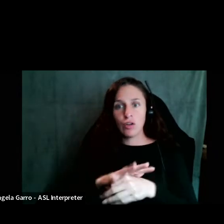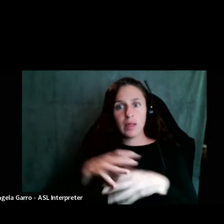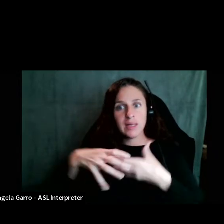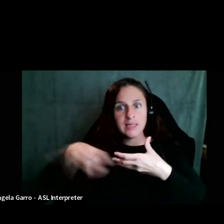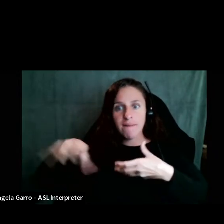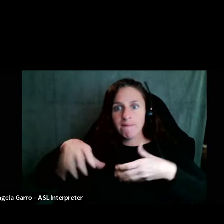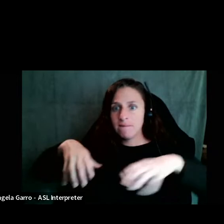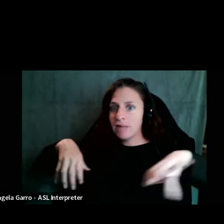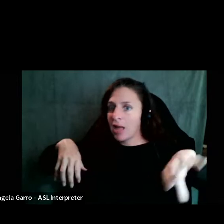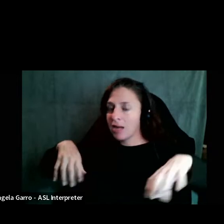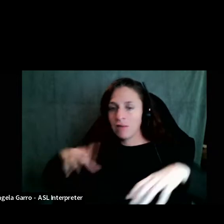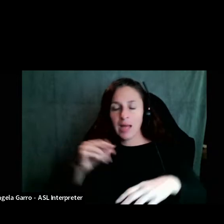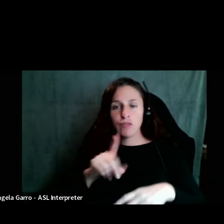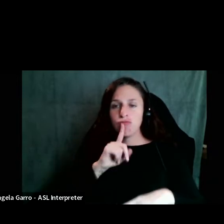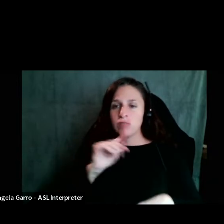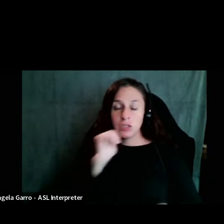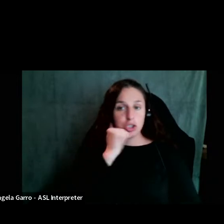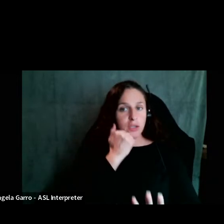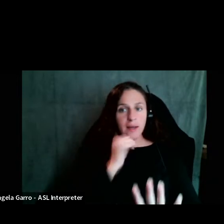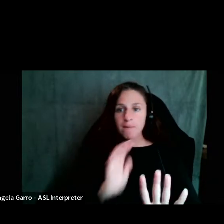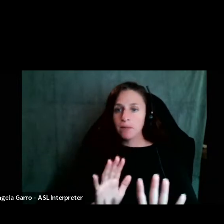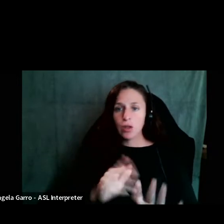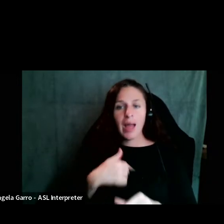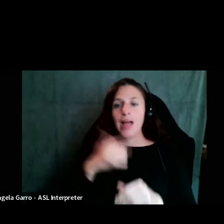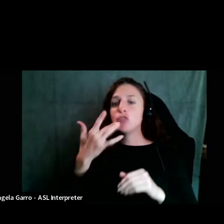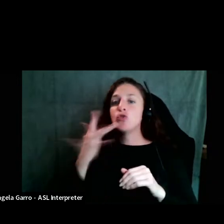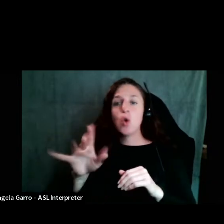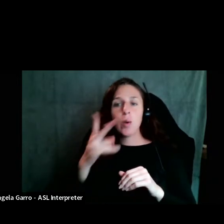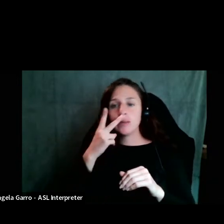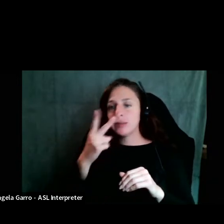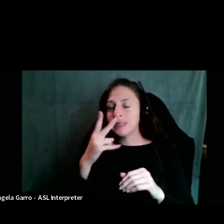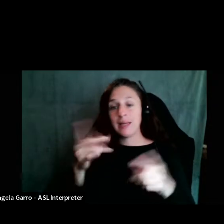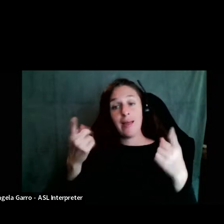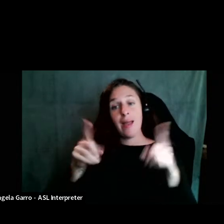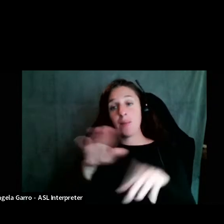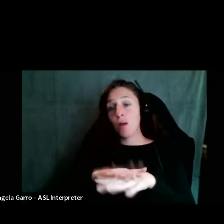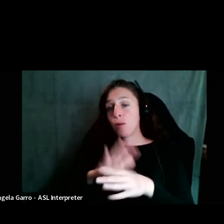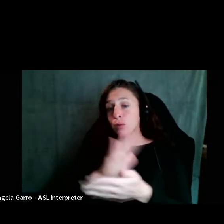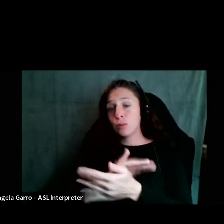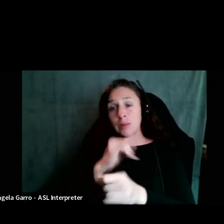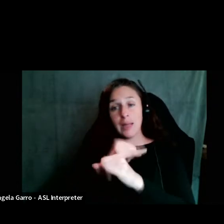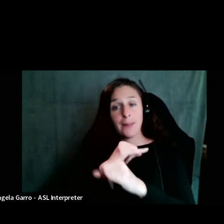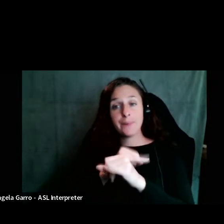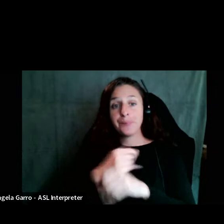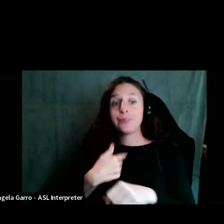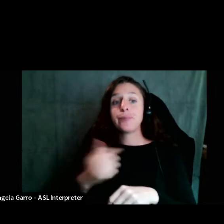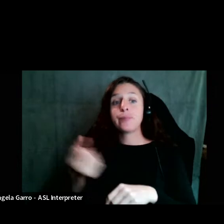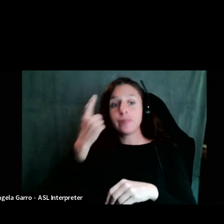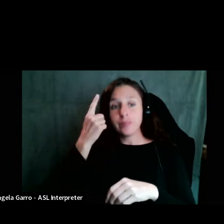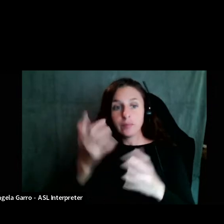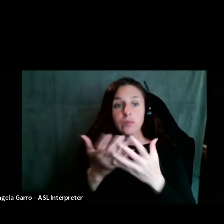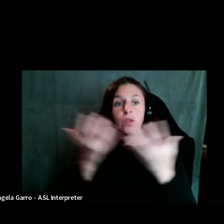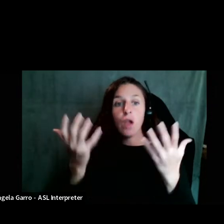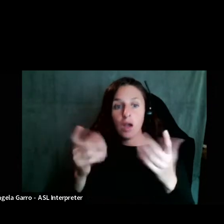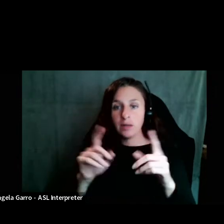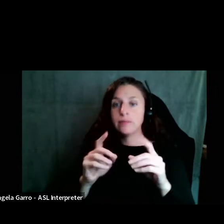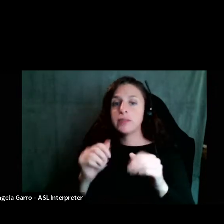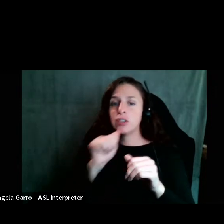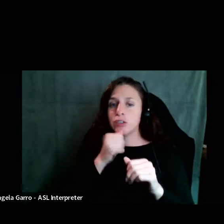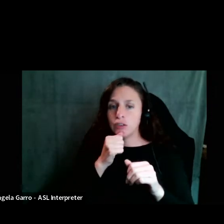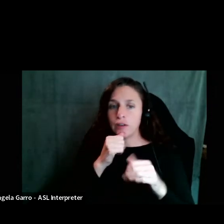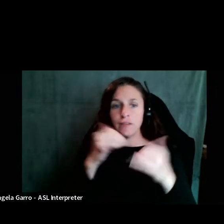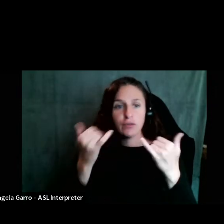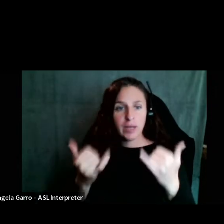it's shameful. And I don't want to see that happen on school campuses. I understand that there are a lot of suffering right now.